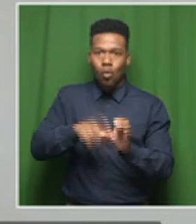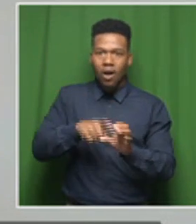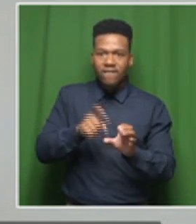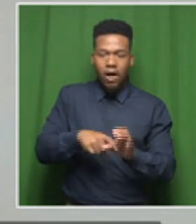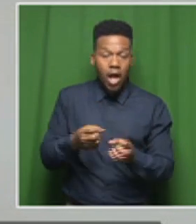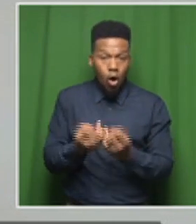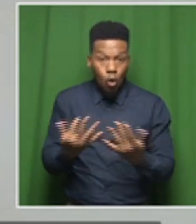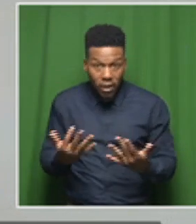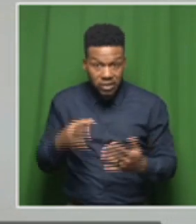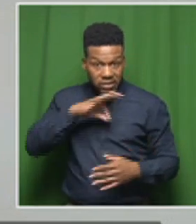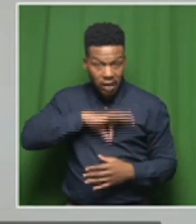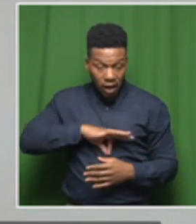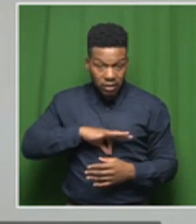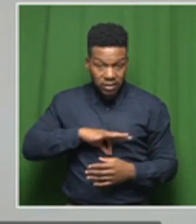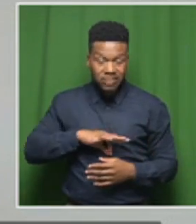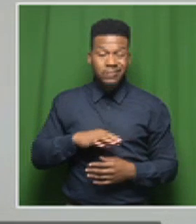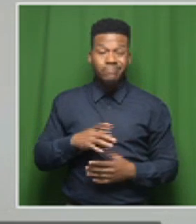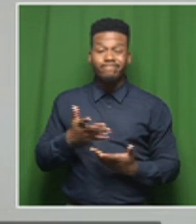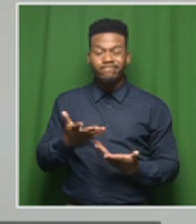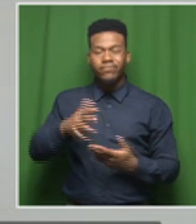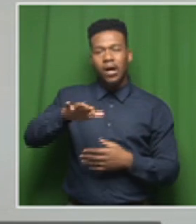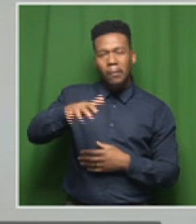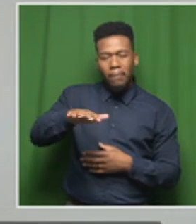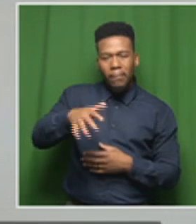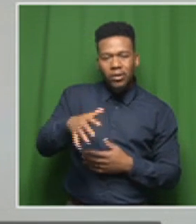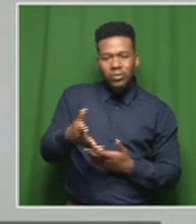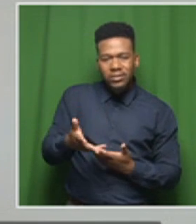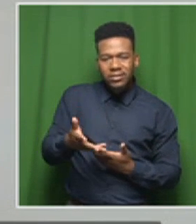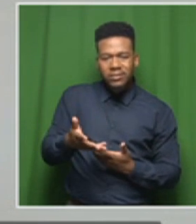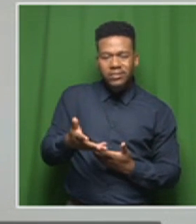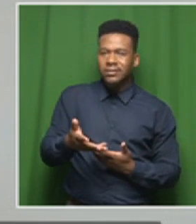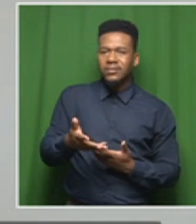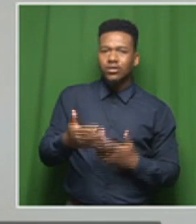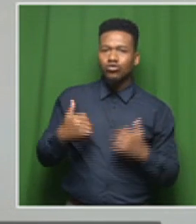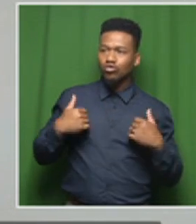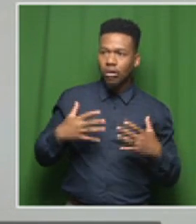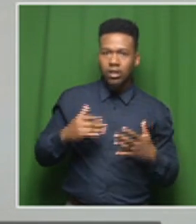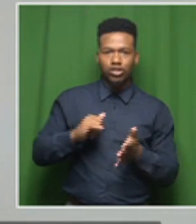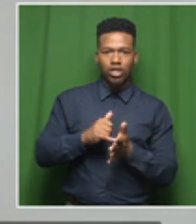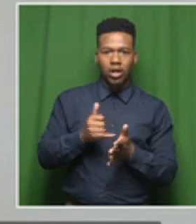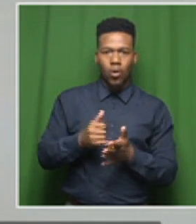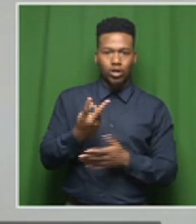of 950,000 in let's say the beginning of January